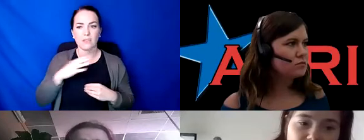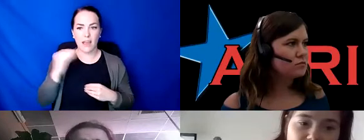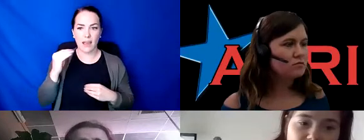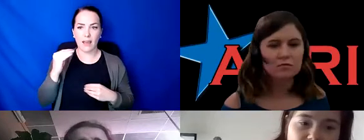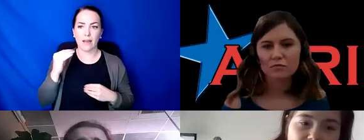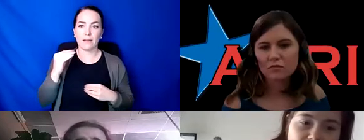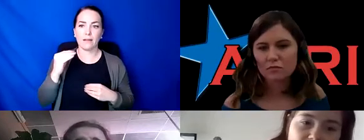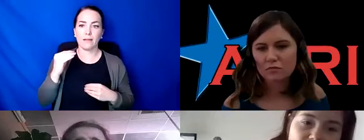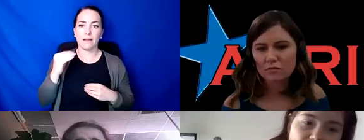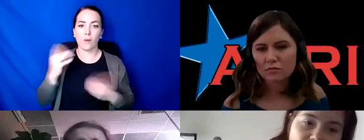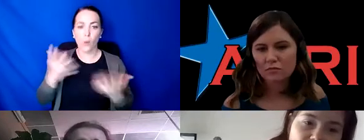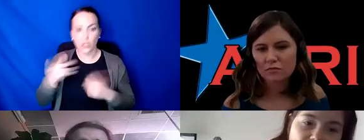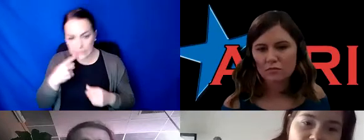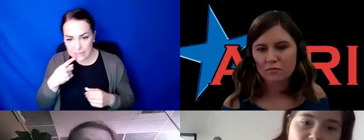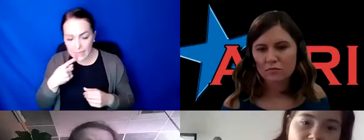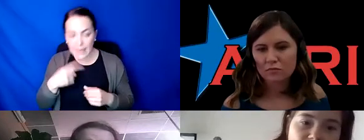and whatnot.